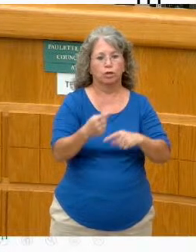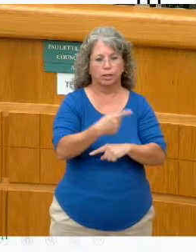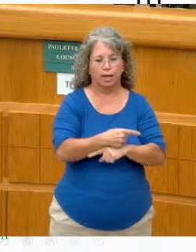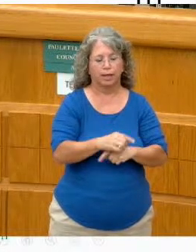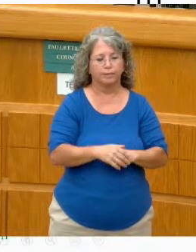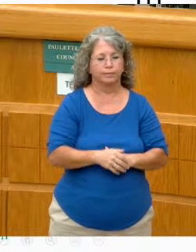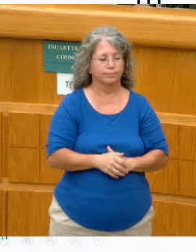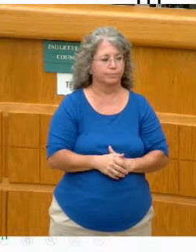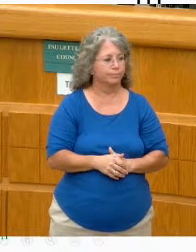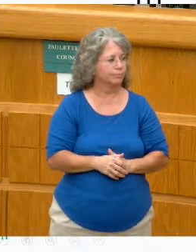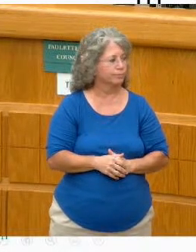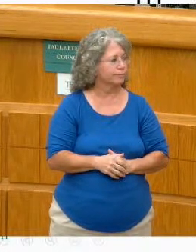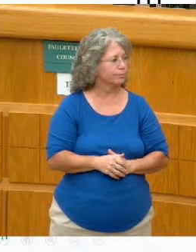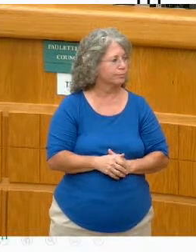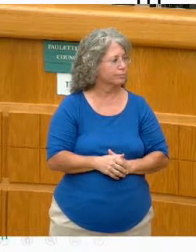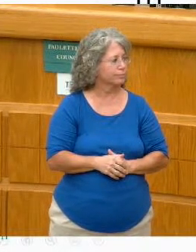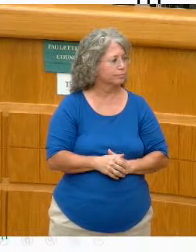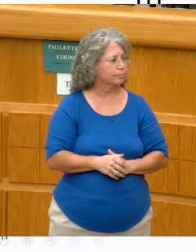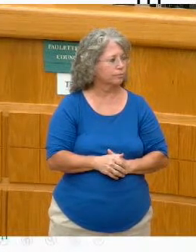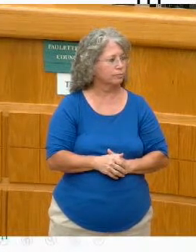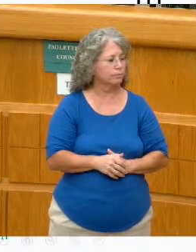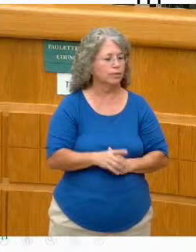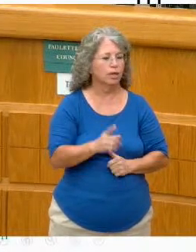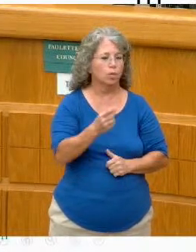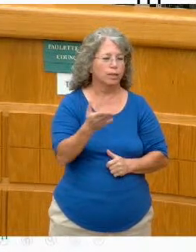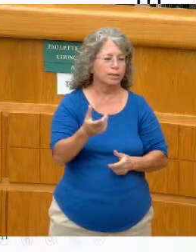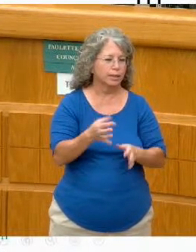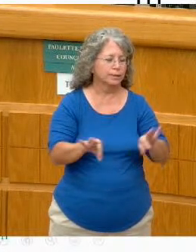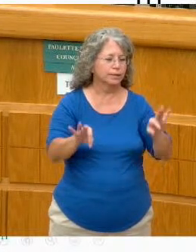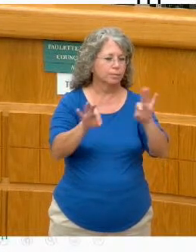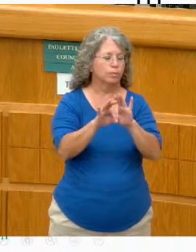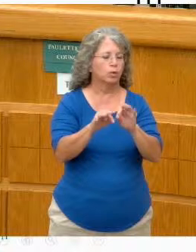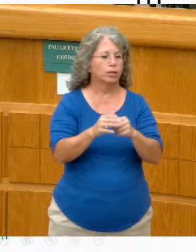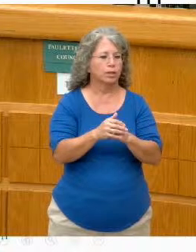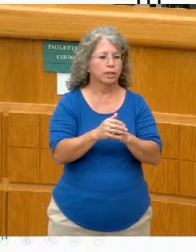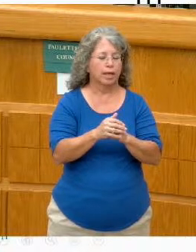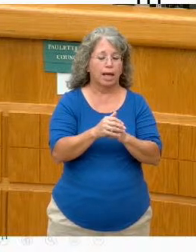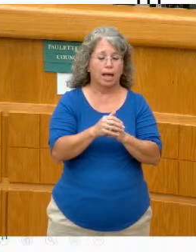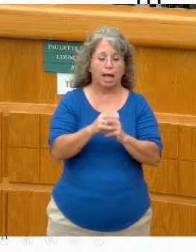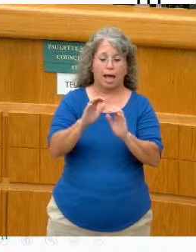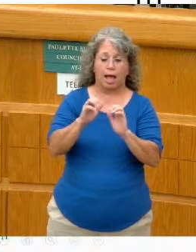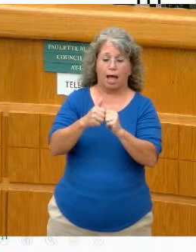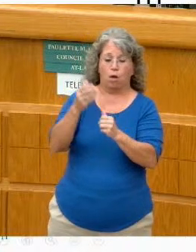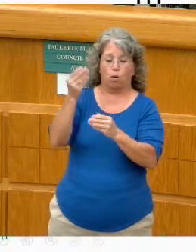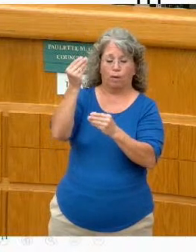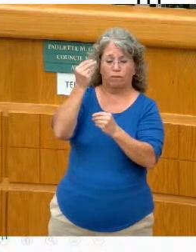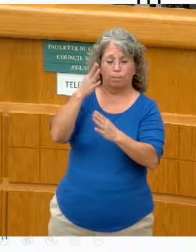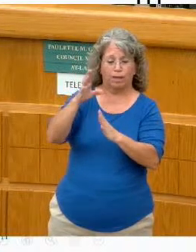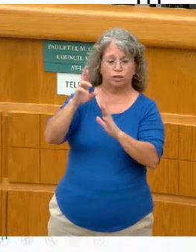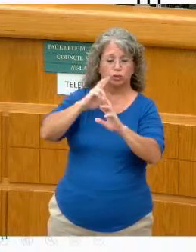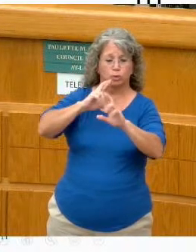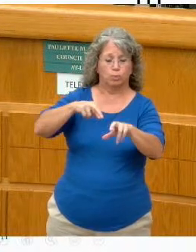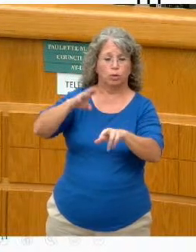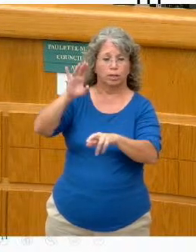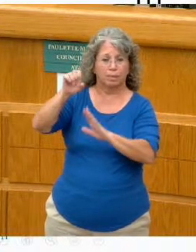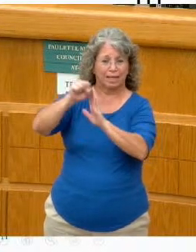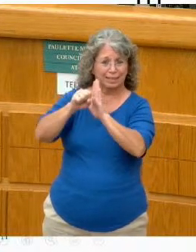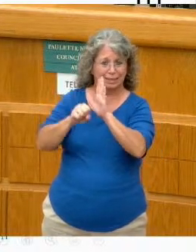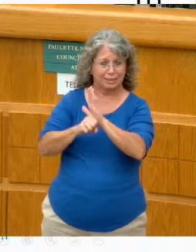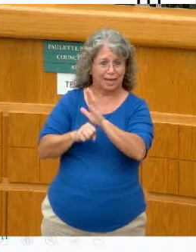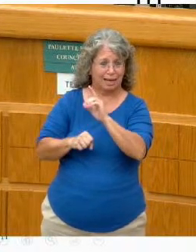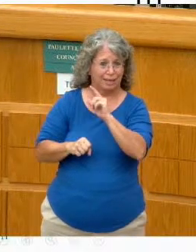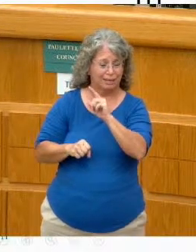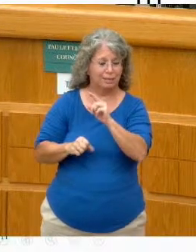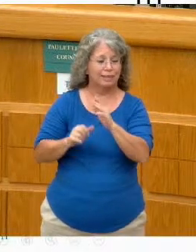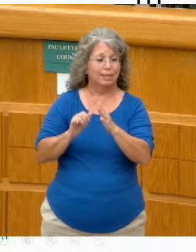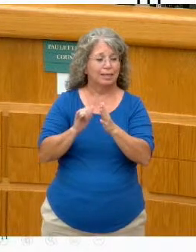one thing that's really important here is that because the way the data is reported by the state, this is from a few